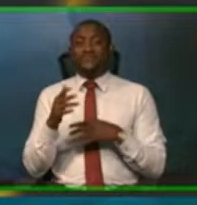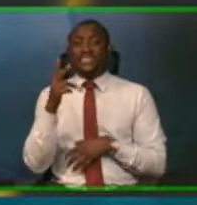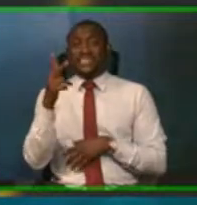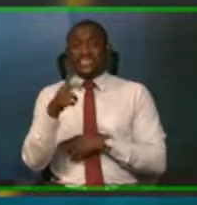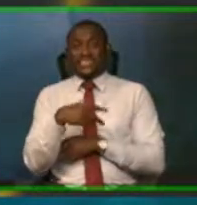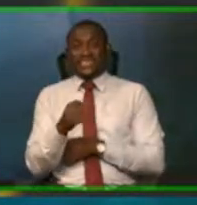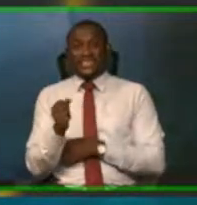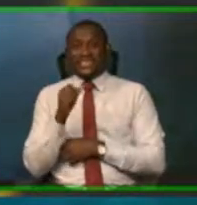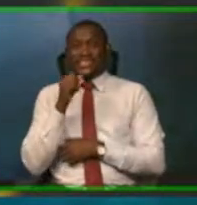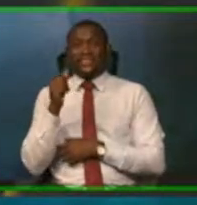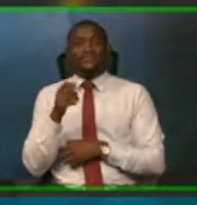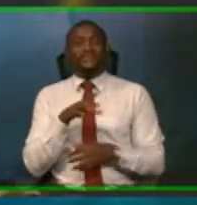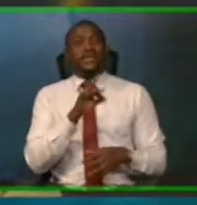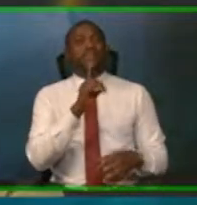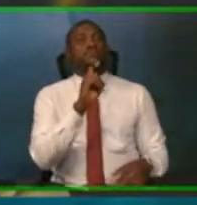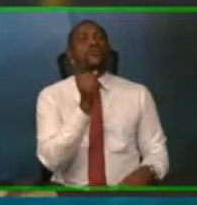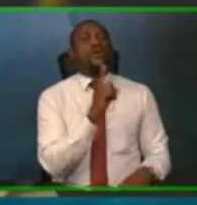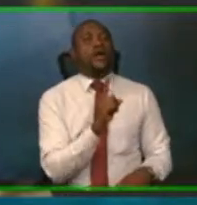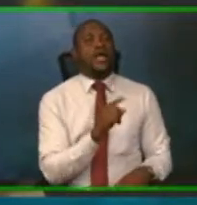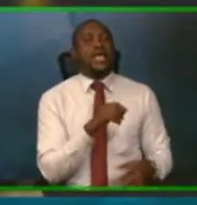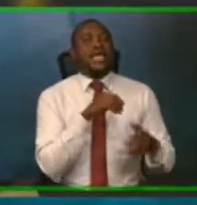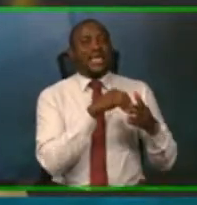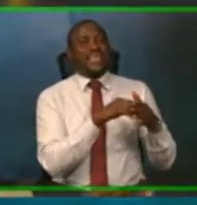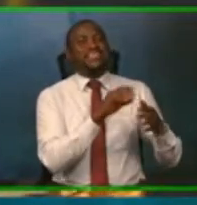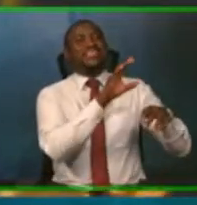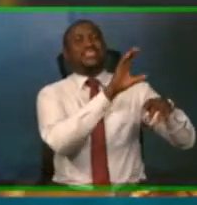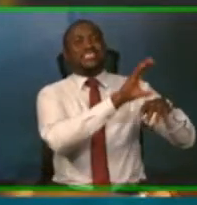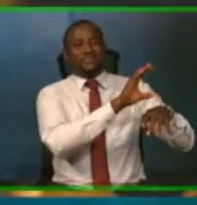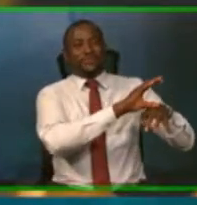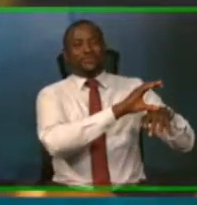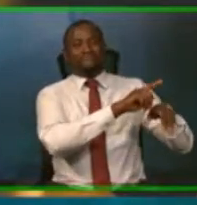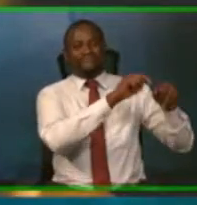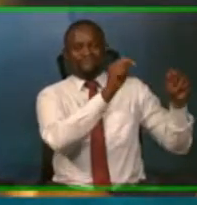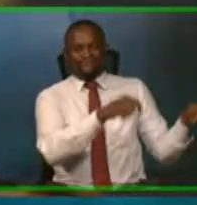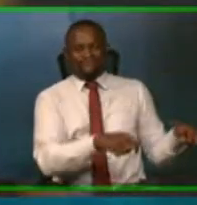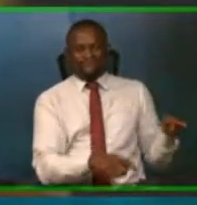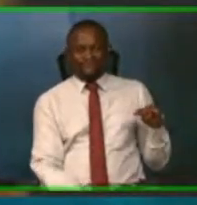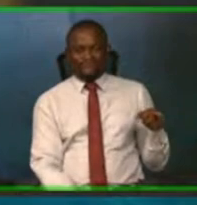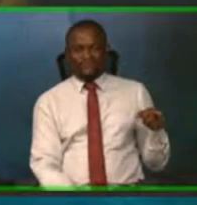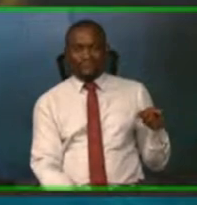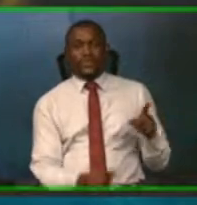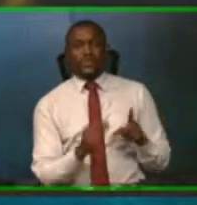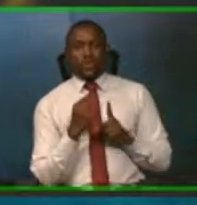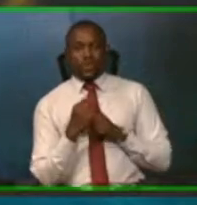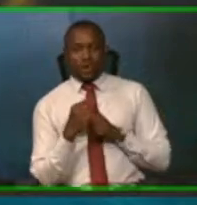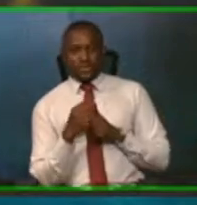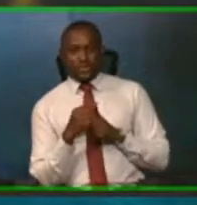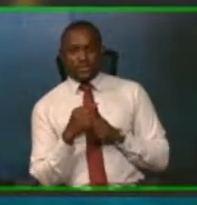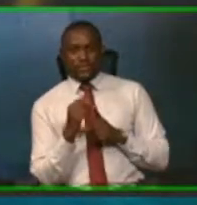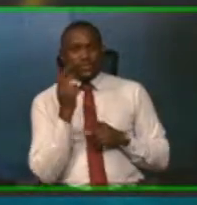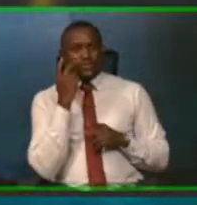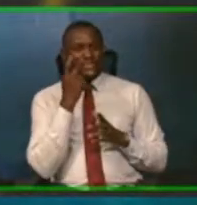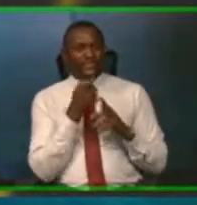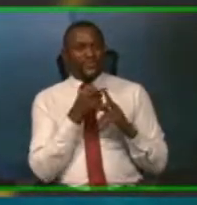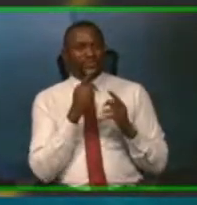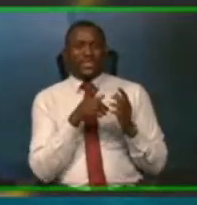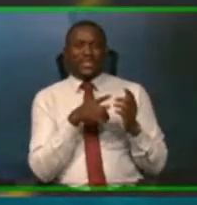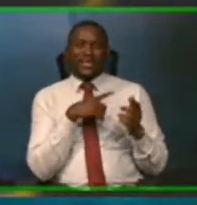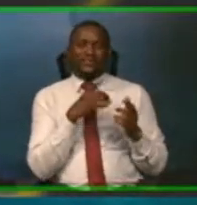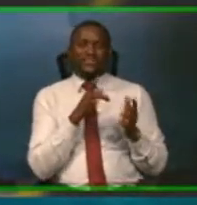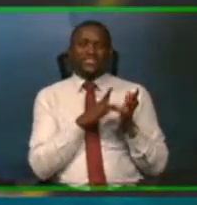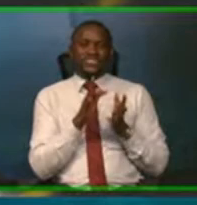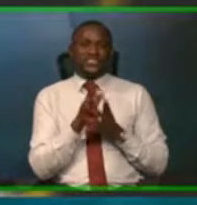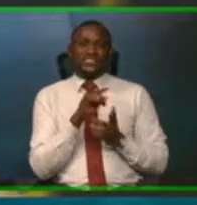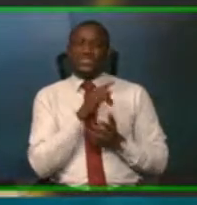they found him where? In the temple. Everybody say the word. So we see from the life of Jesus, his passion